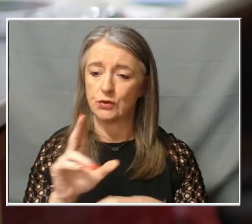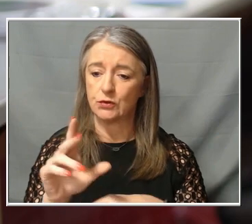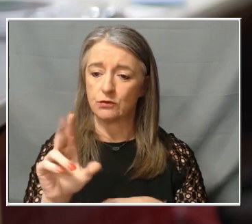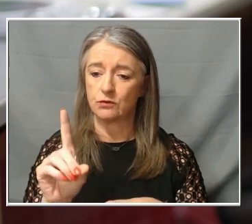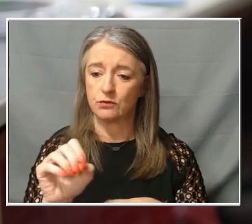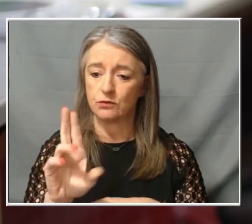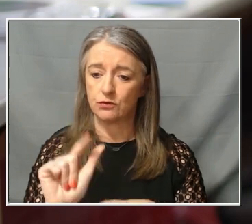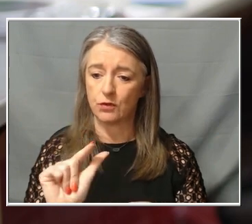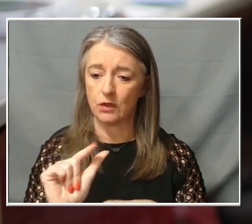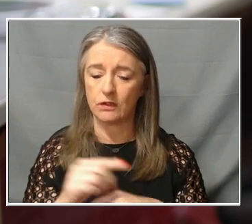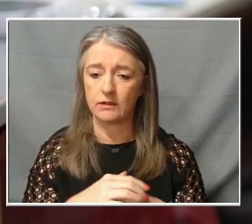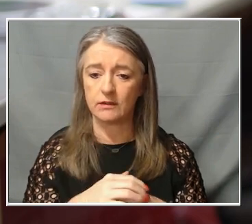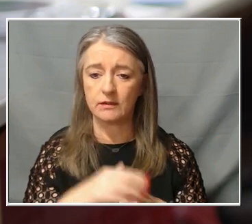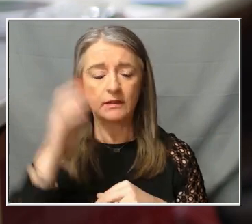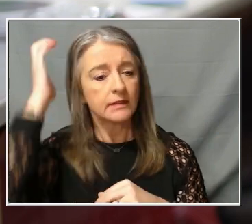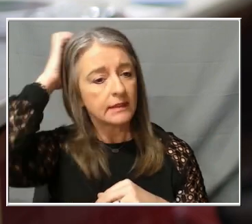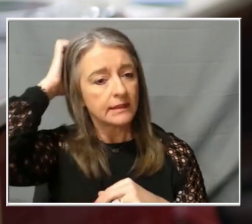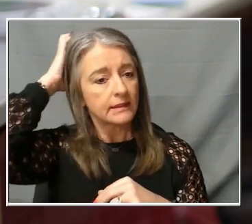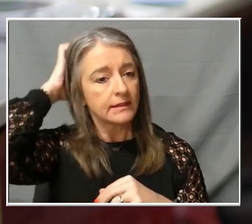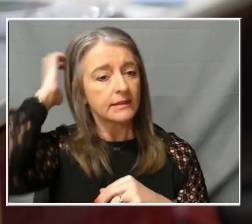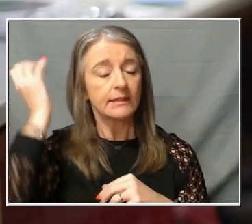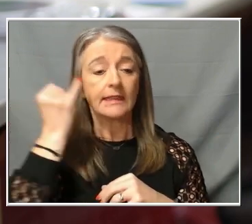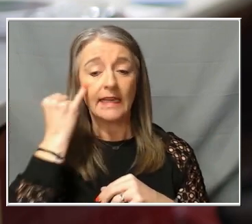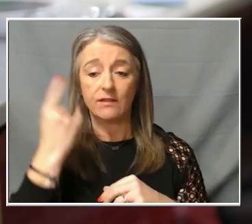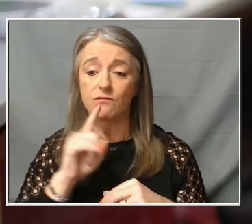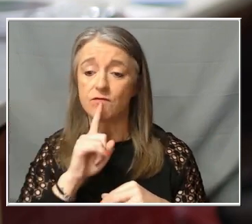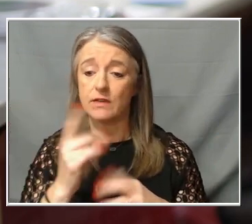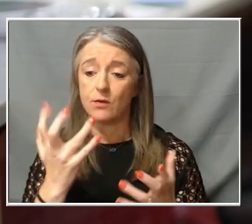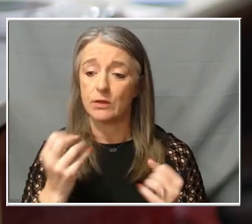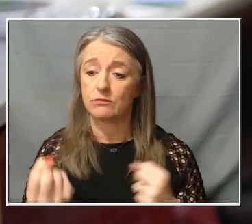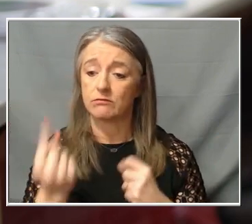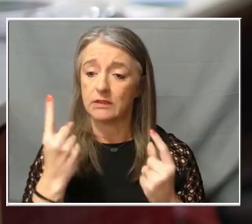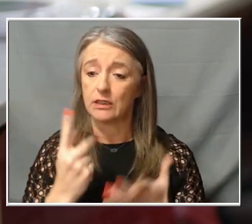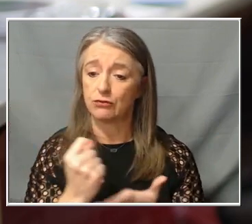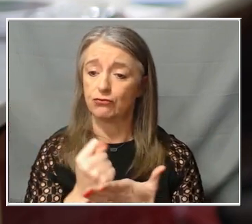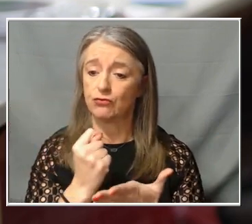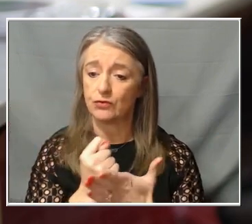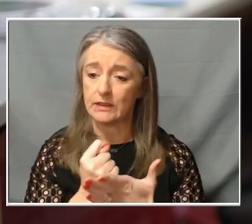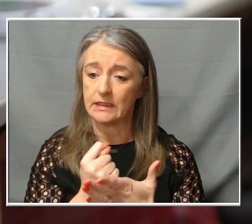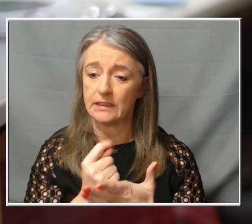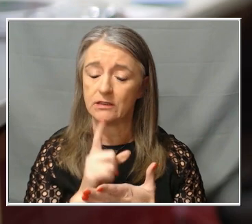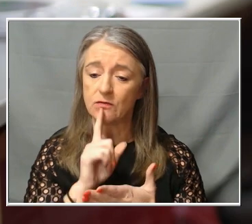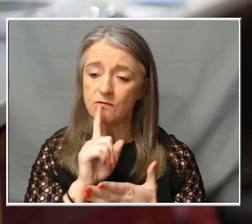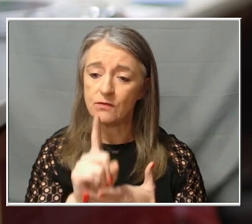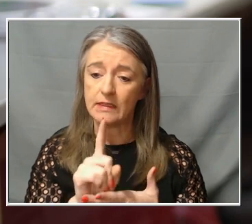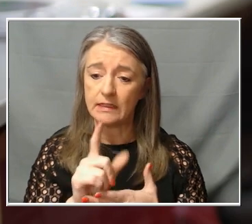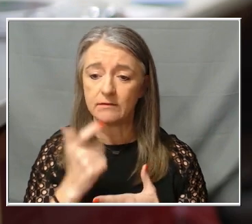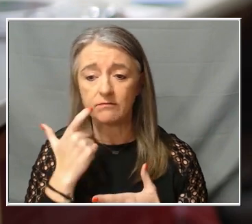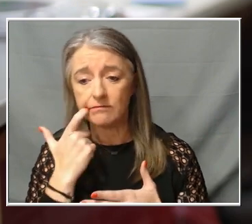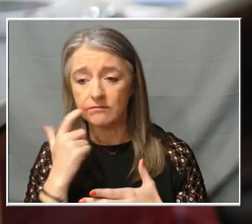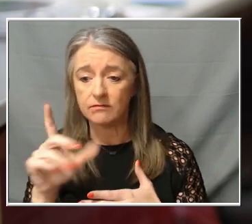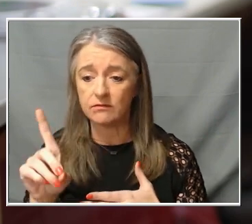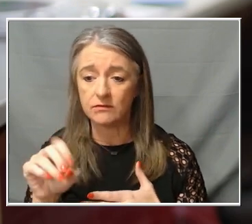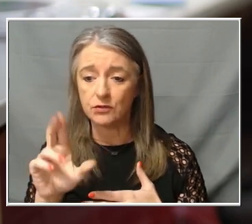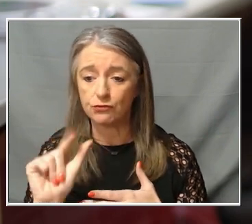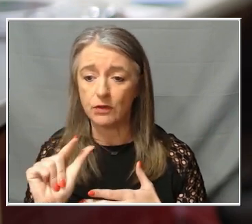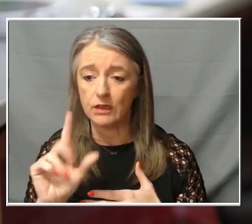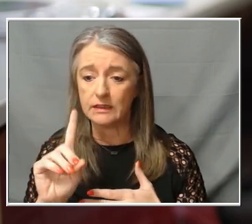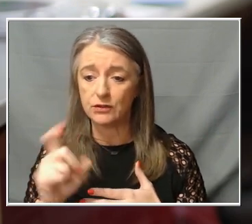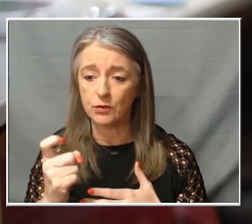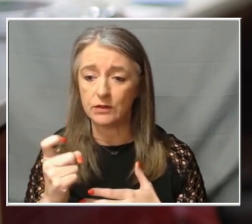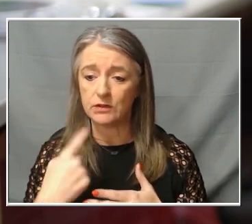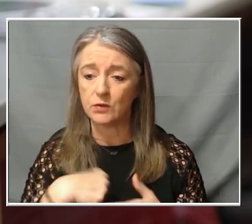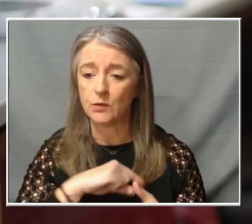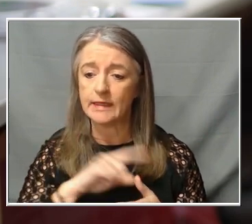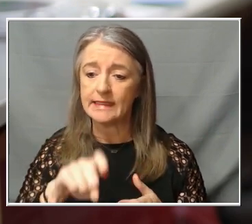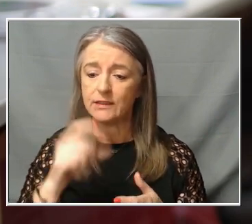events. So if we really want to understand and treat really chronic drug-related disorders, we really need to understand